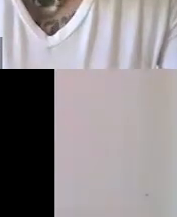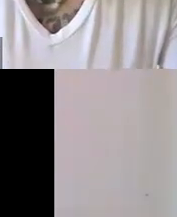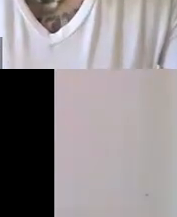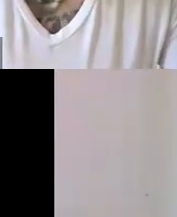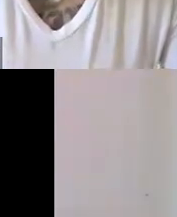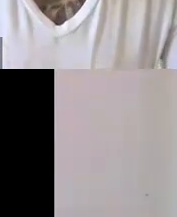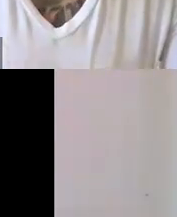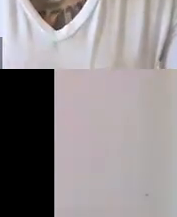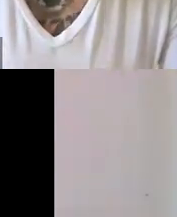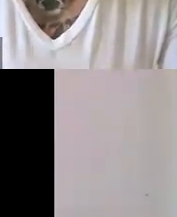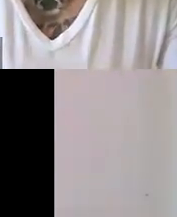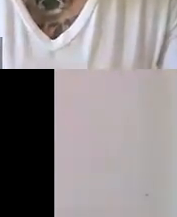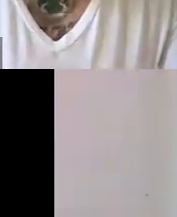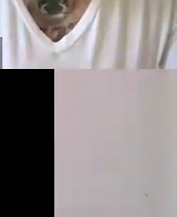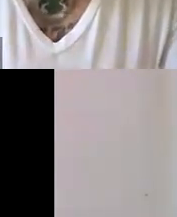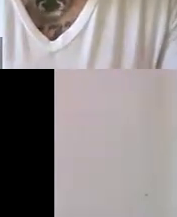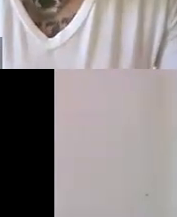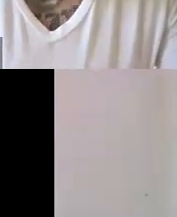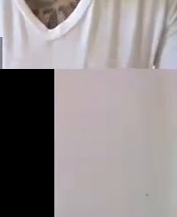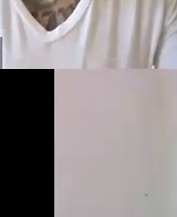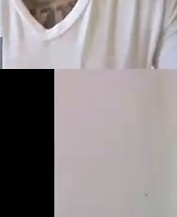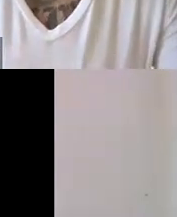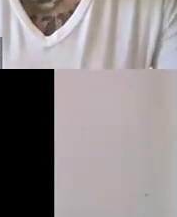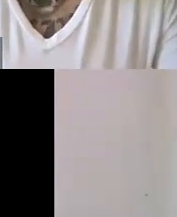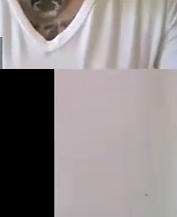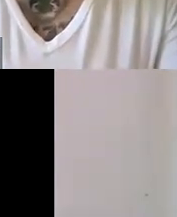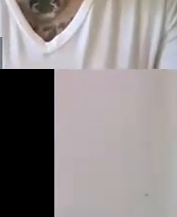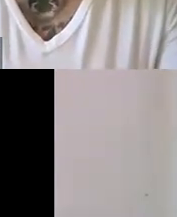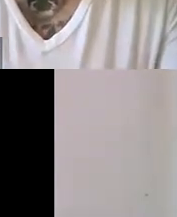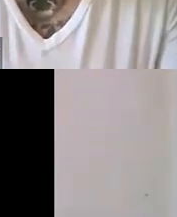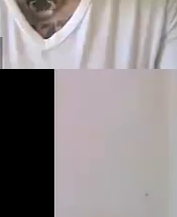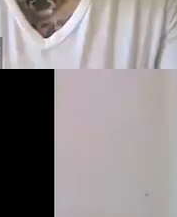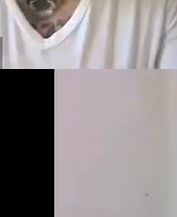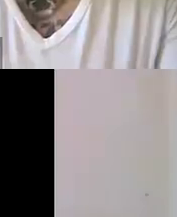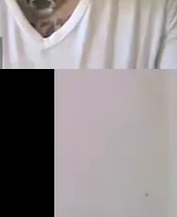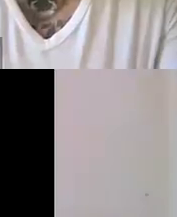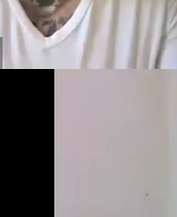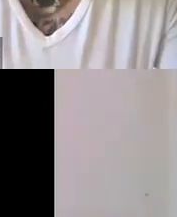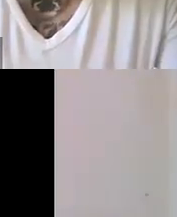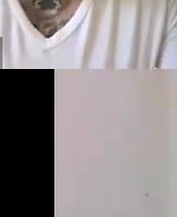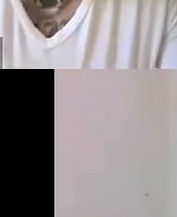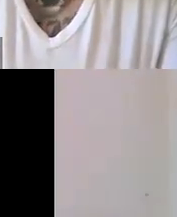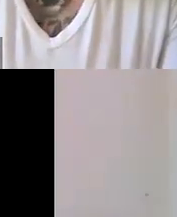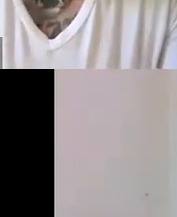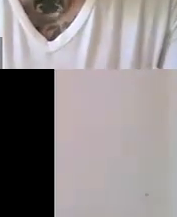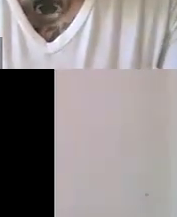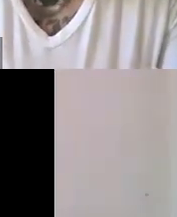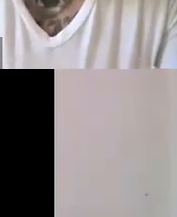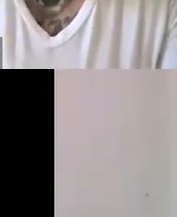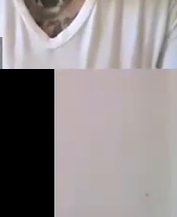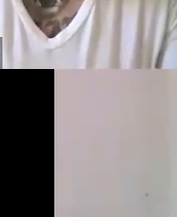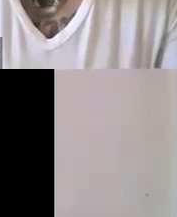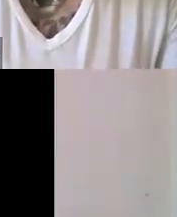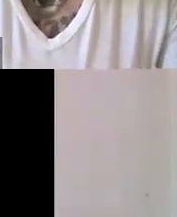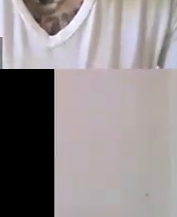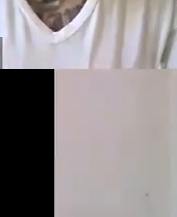ungrateful, angry, violent criminals that no one should ever have a relationship with because we are just